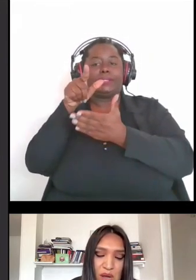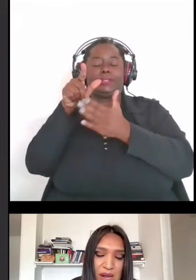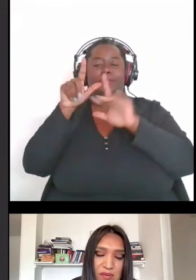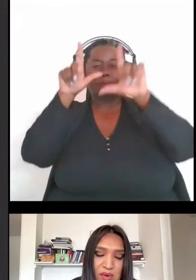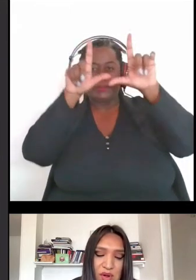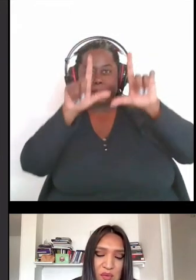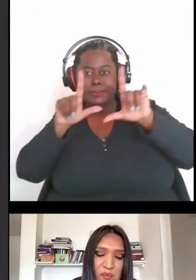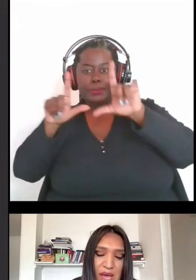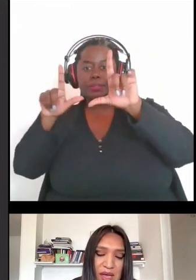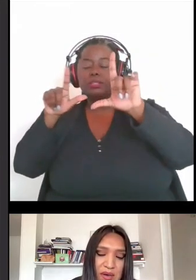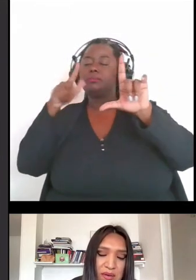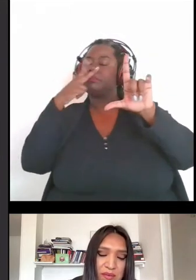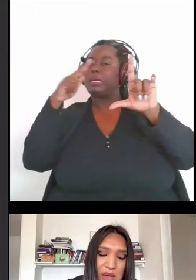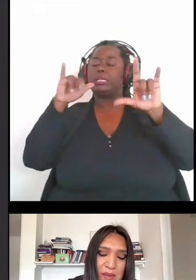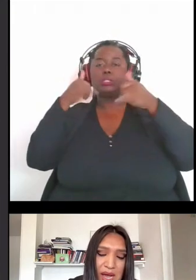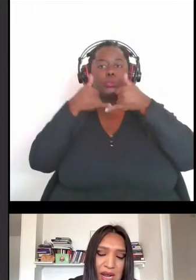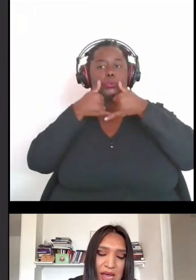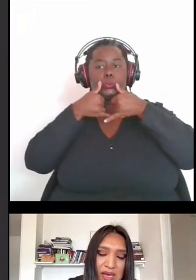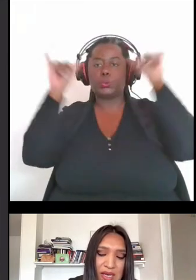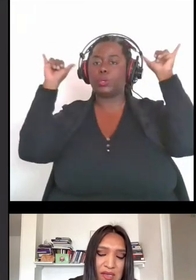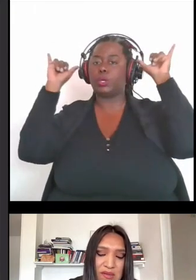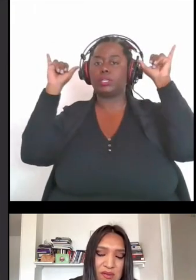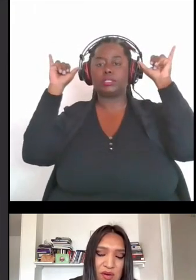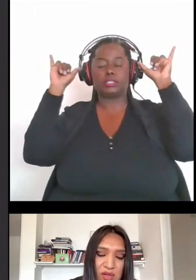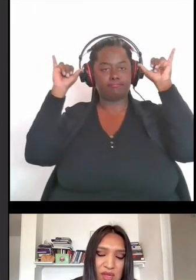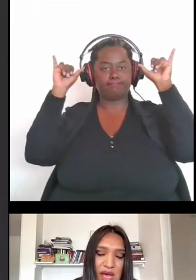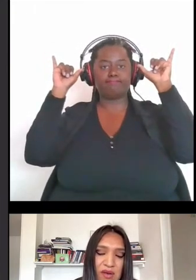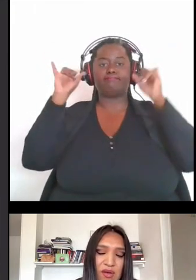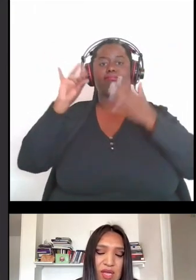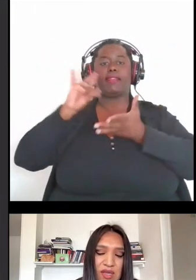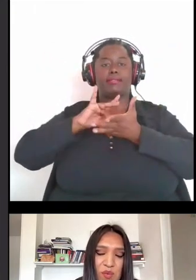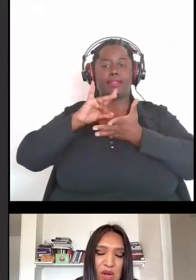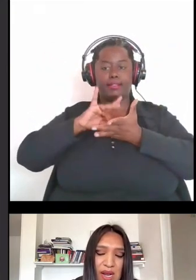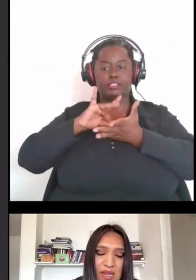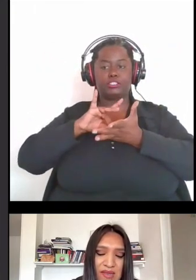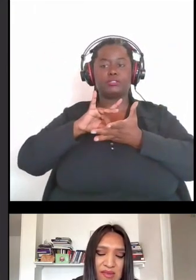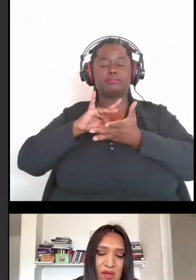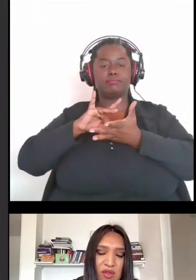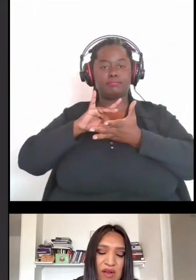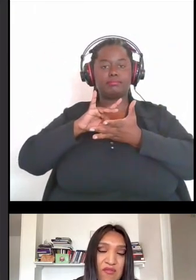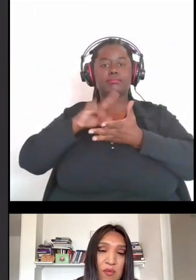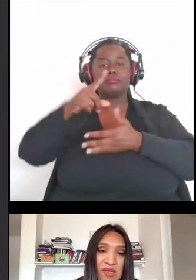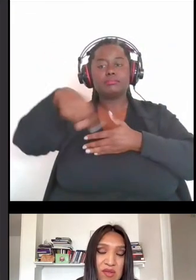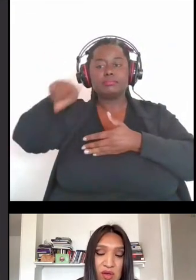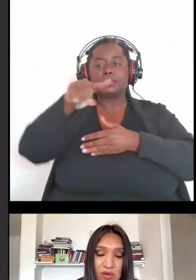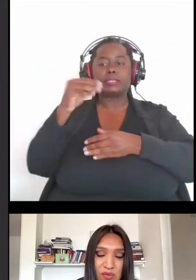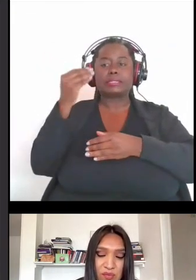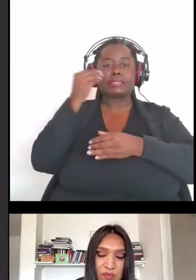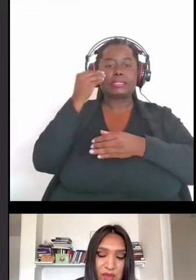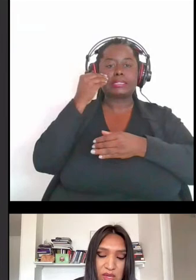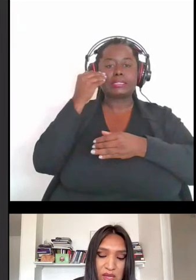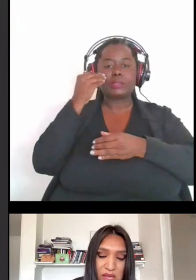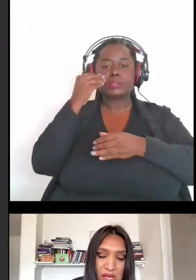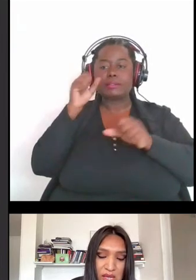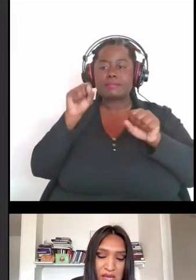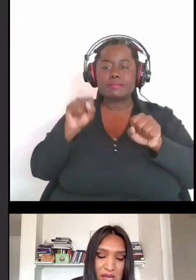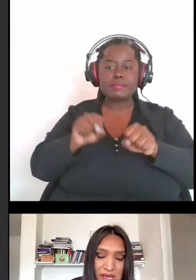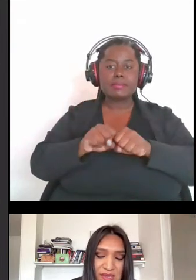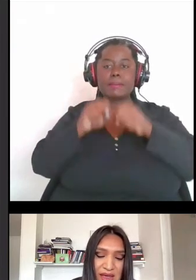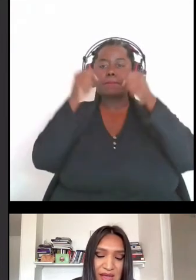words show a fierce shock with reality they want to break